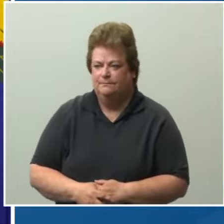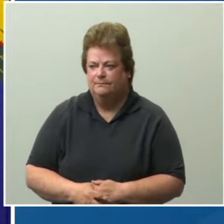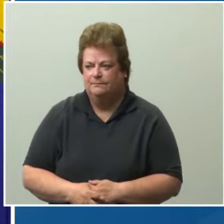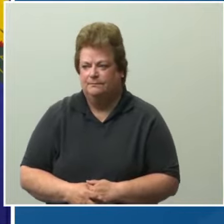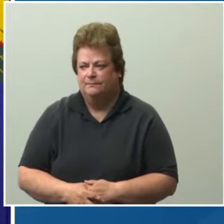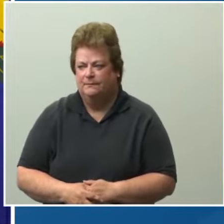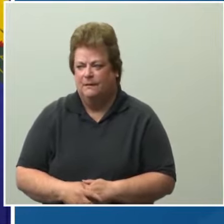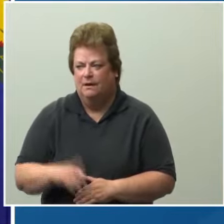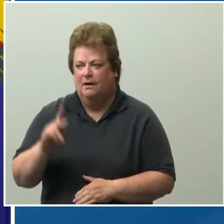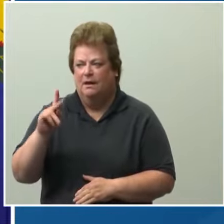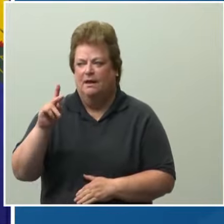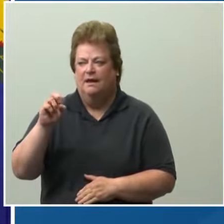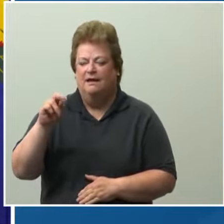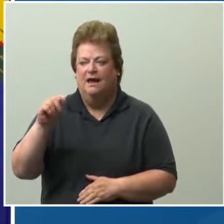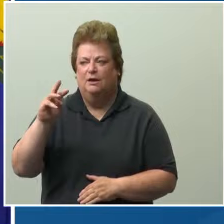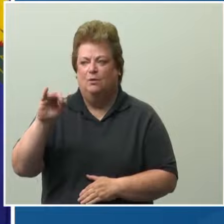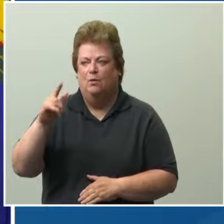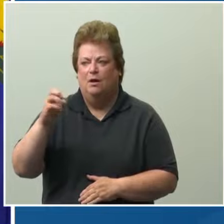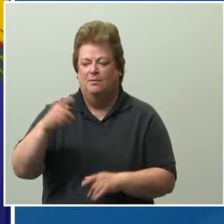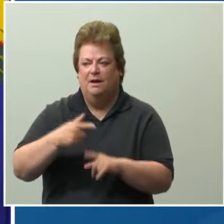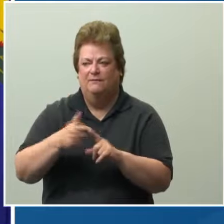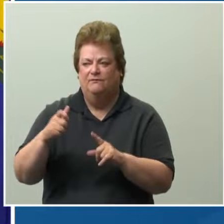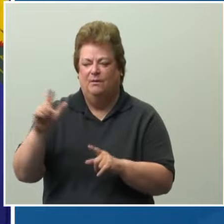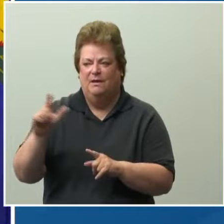This is Kent Waldemar from the Journal-Star.